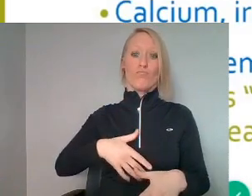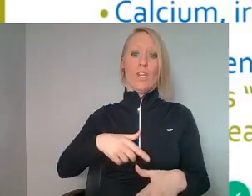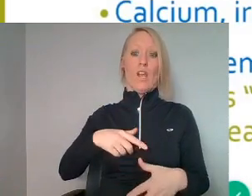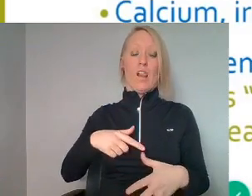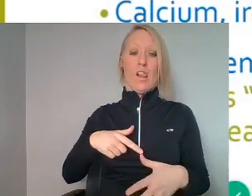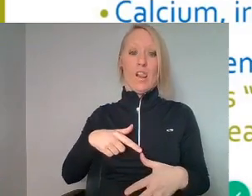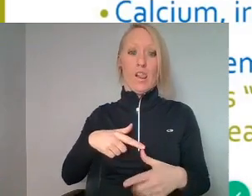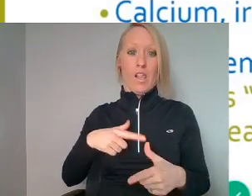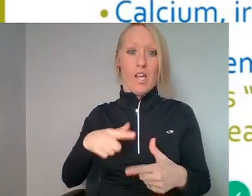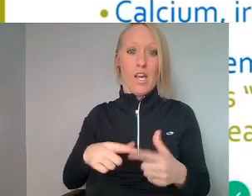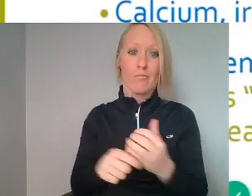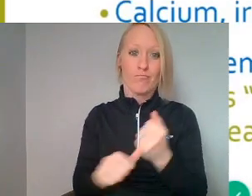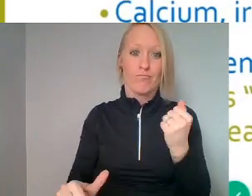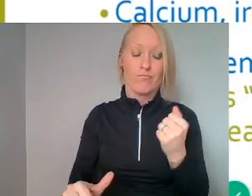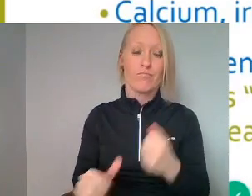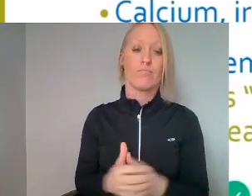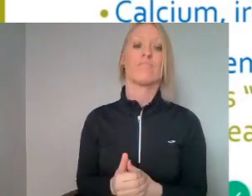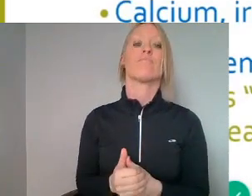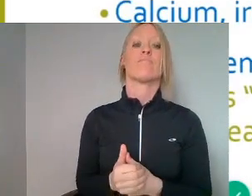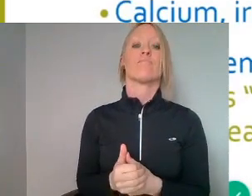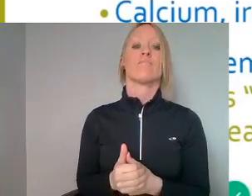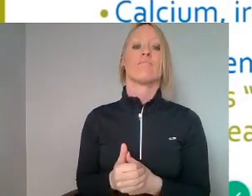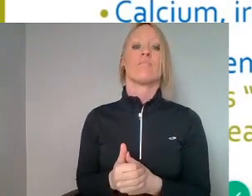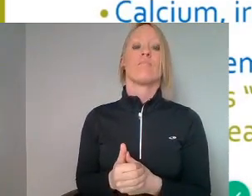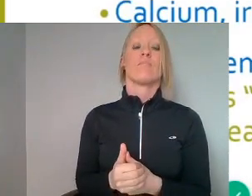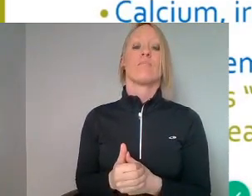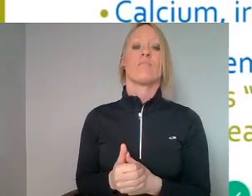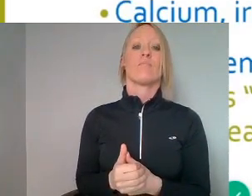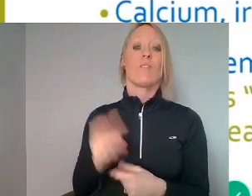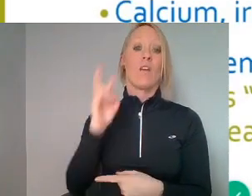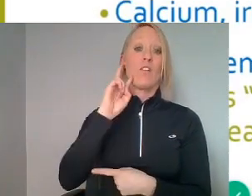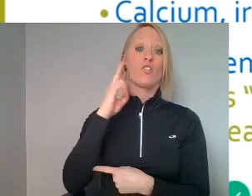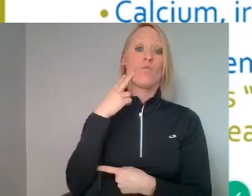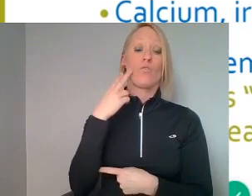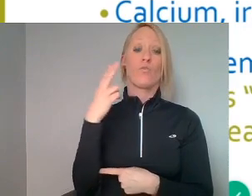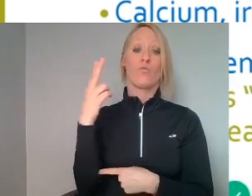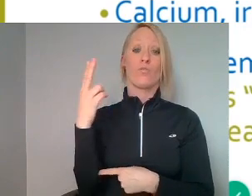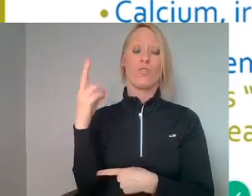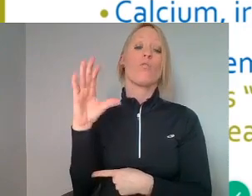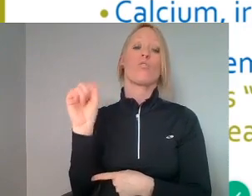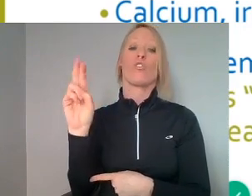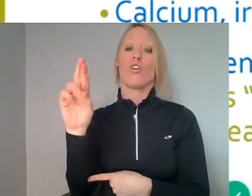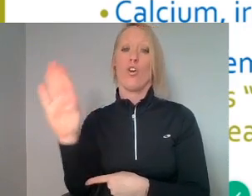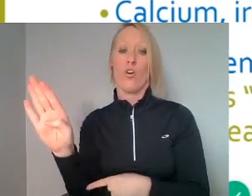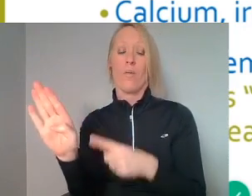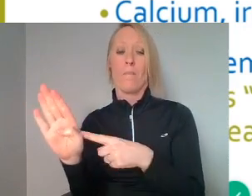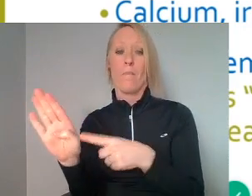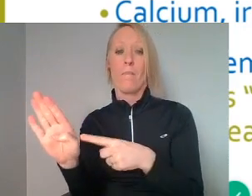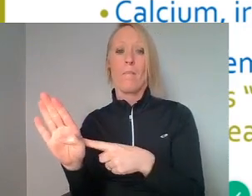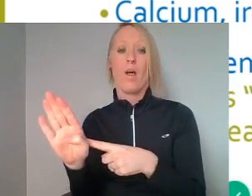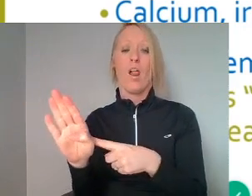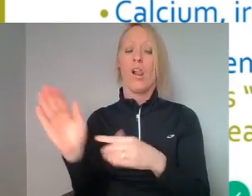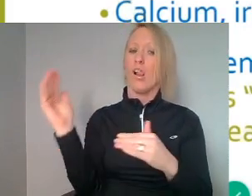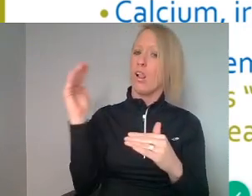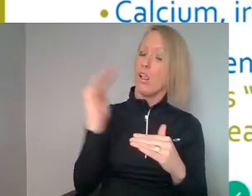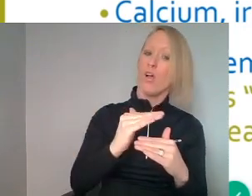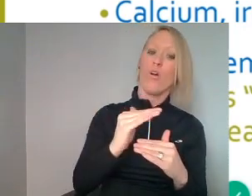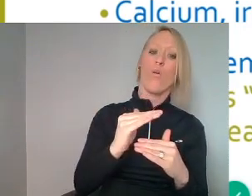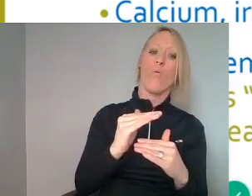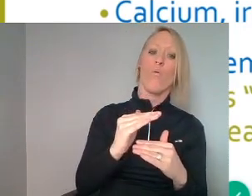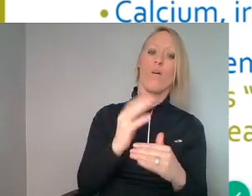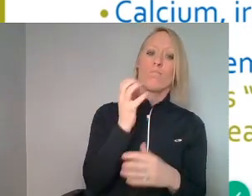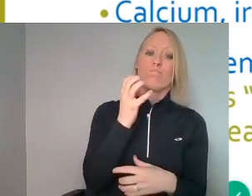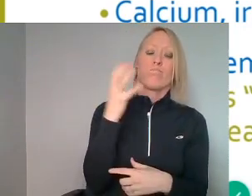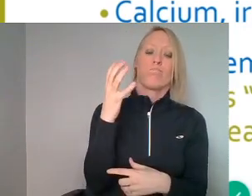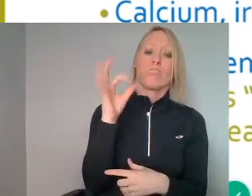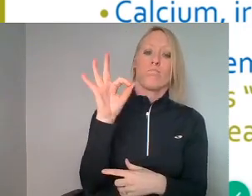there. They are also low in fat. So we eat lots of other foods that contain saturated or unsaturated